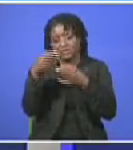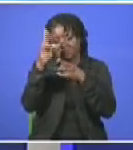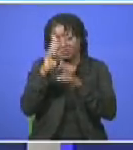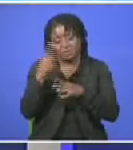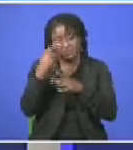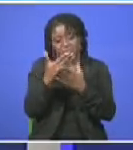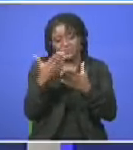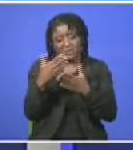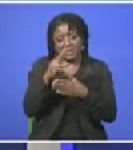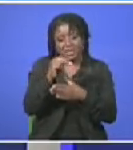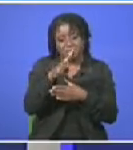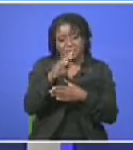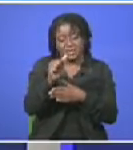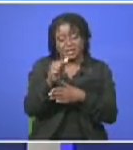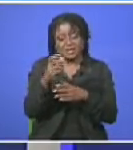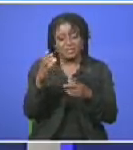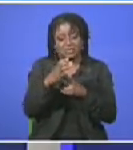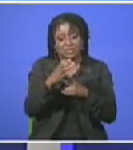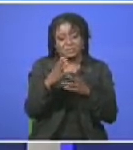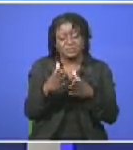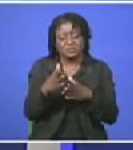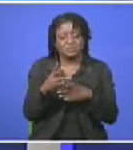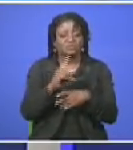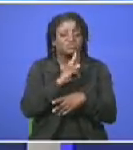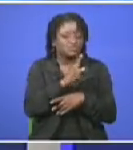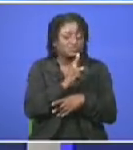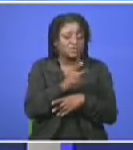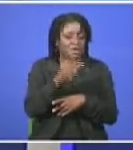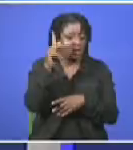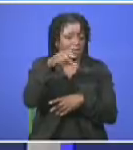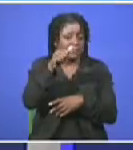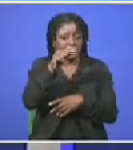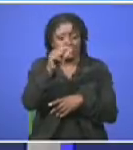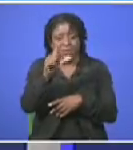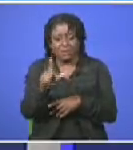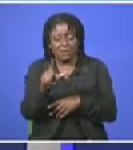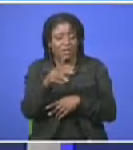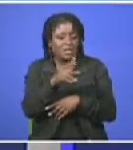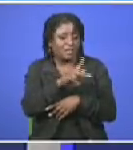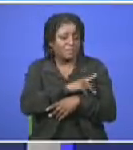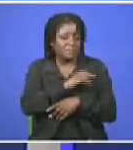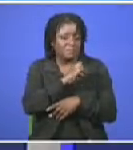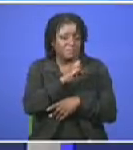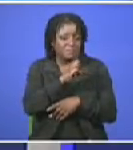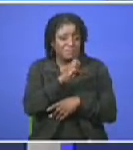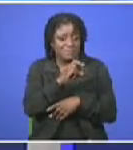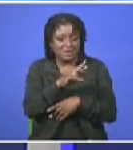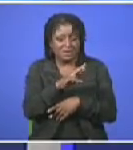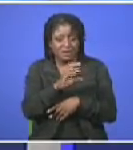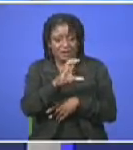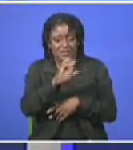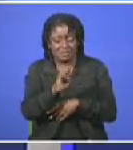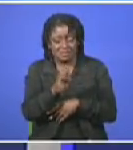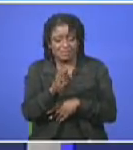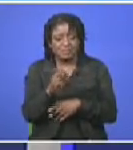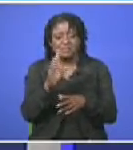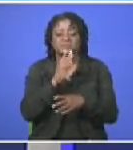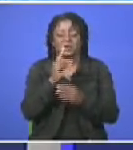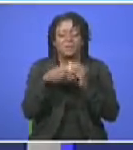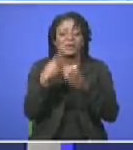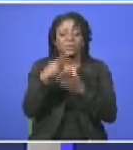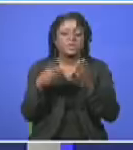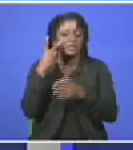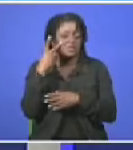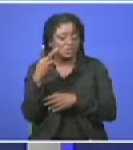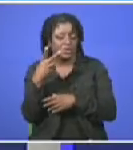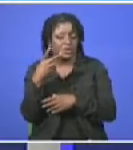former NBA champion. I'm talking about the truth, Paul Pierce. Pierce spoke about what he saw in DeAndre's first preseason game and a meeting he had with